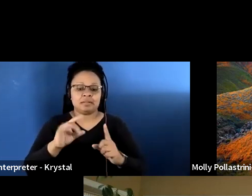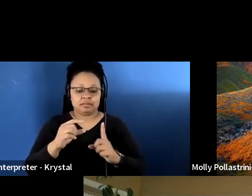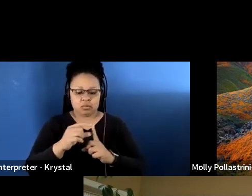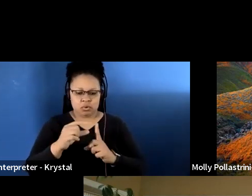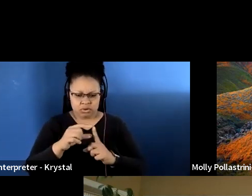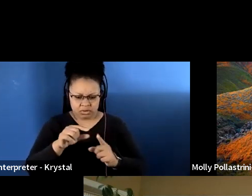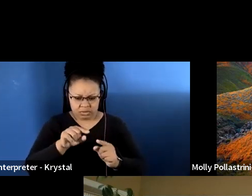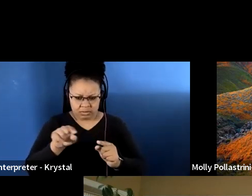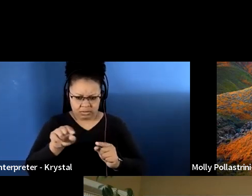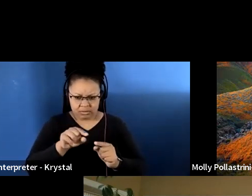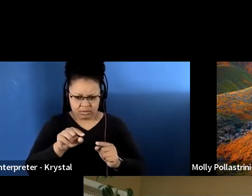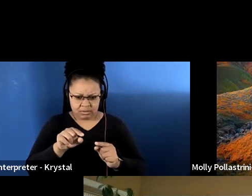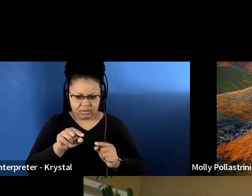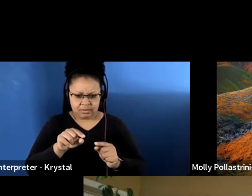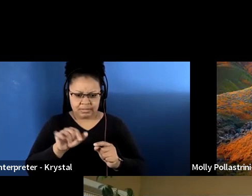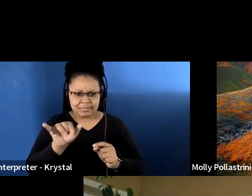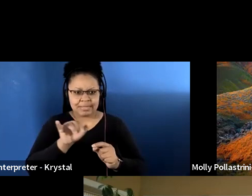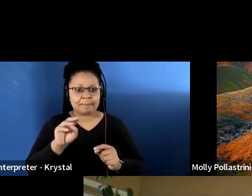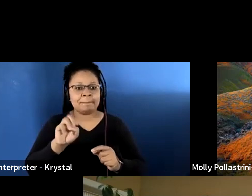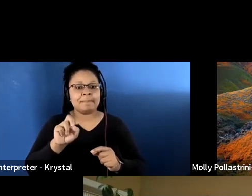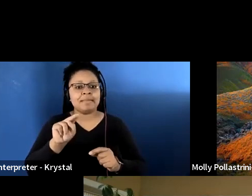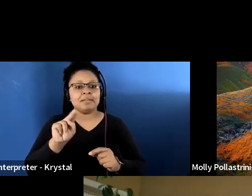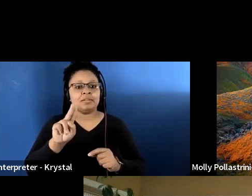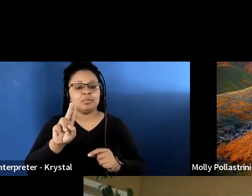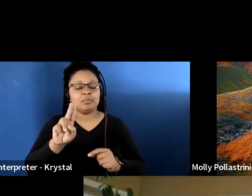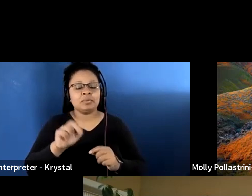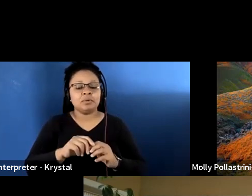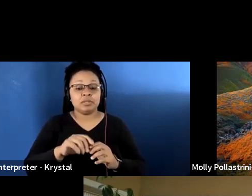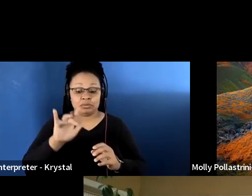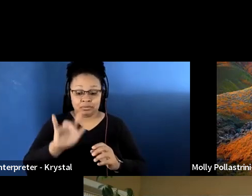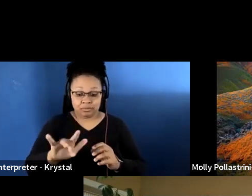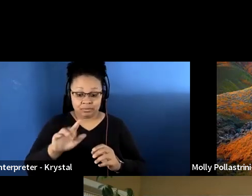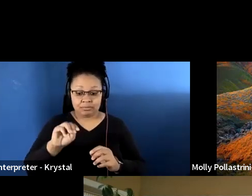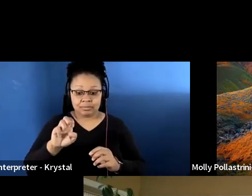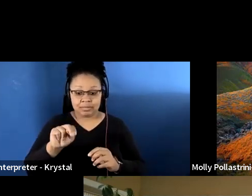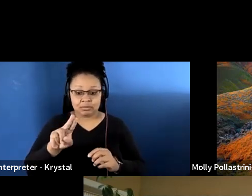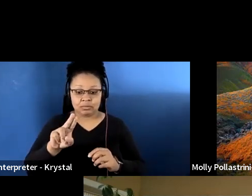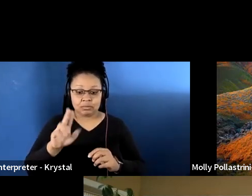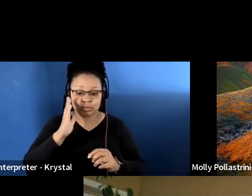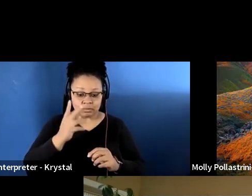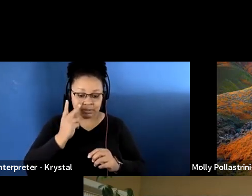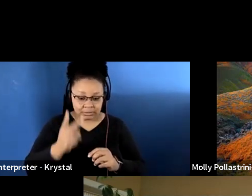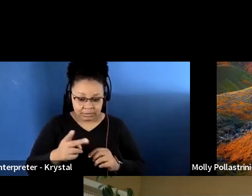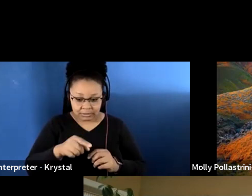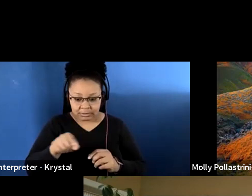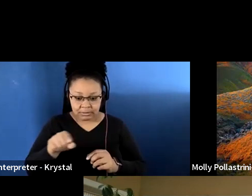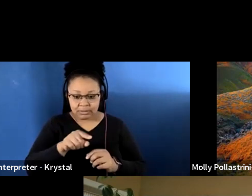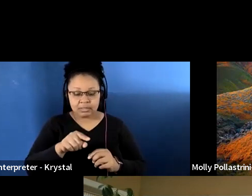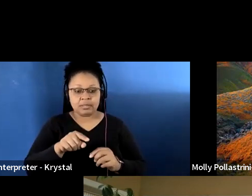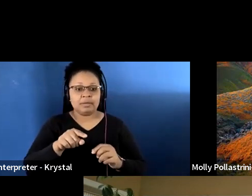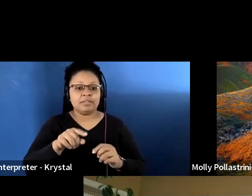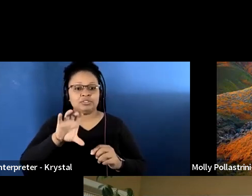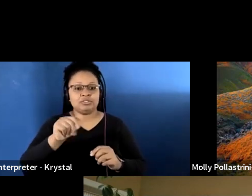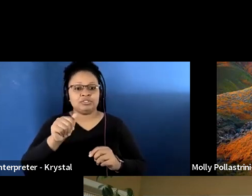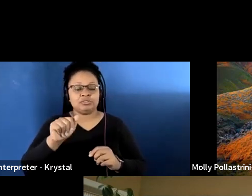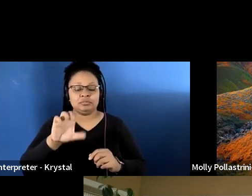the same menu bar. Once that is selected, that will allow you to follow along with the chat or